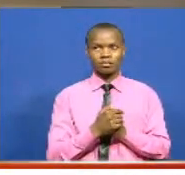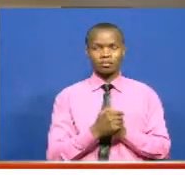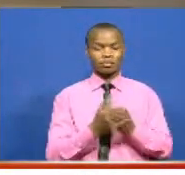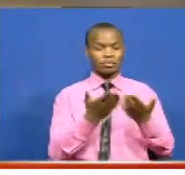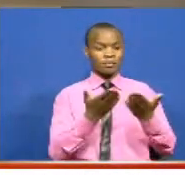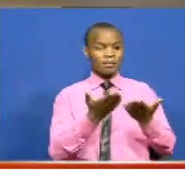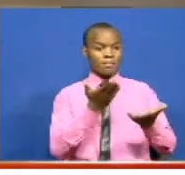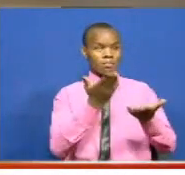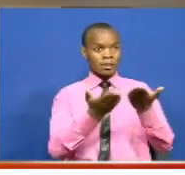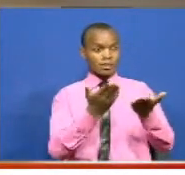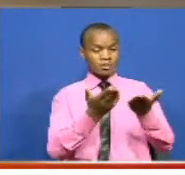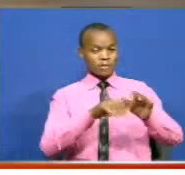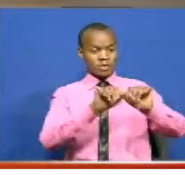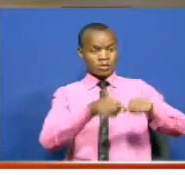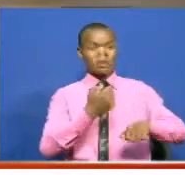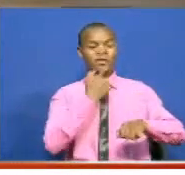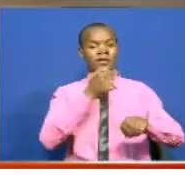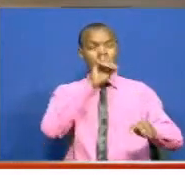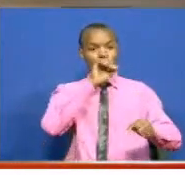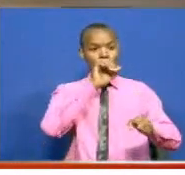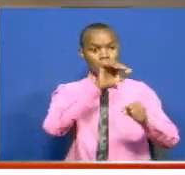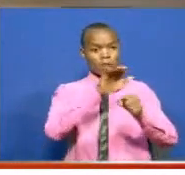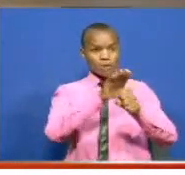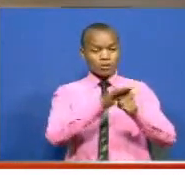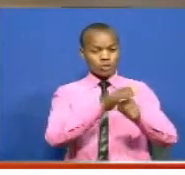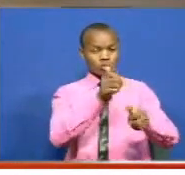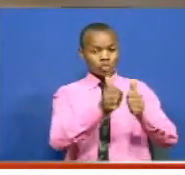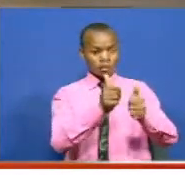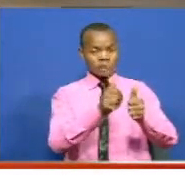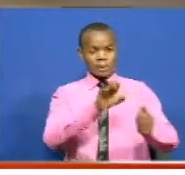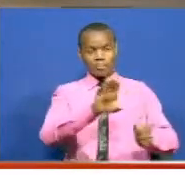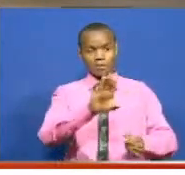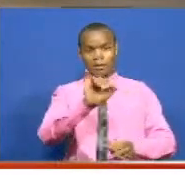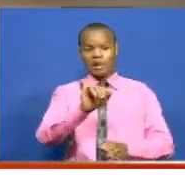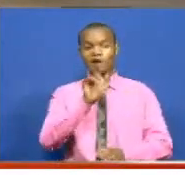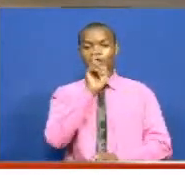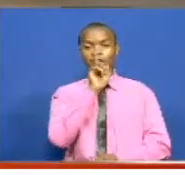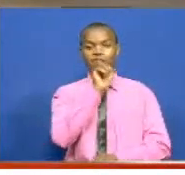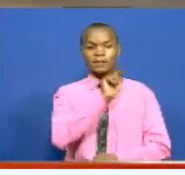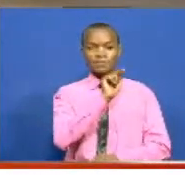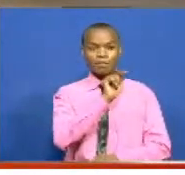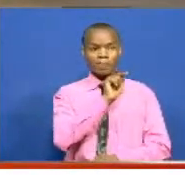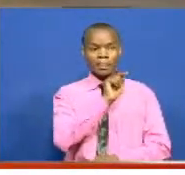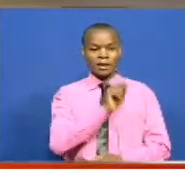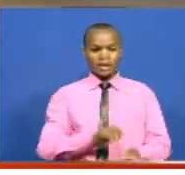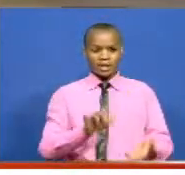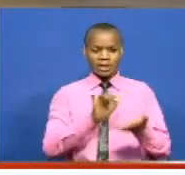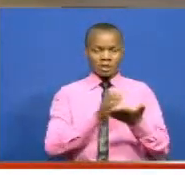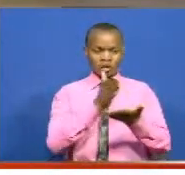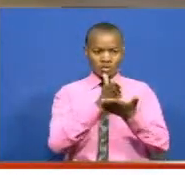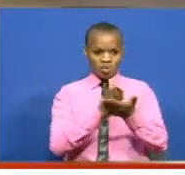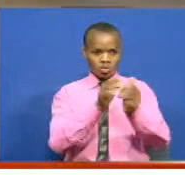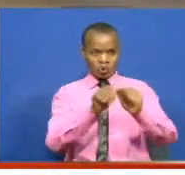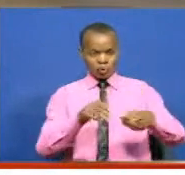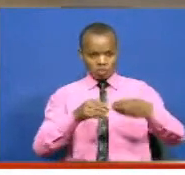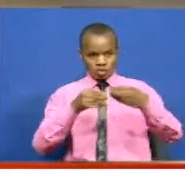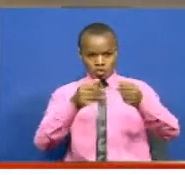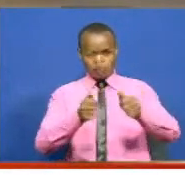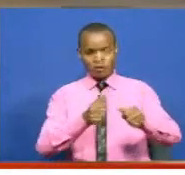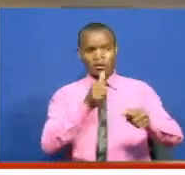I would say it is a promise that has been delivered by the BBI that it will sort of fix the winner takes it